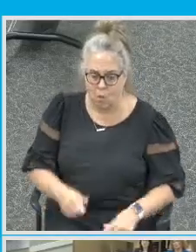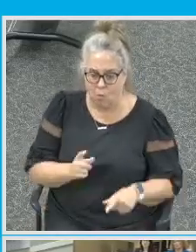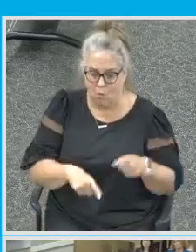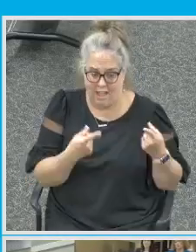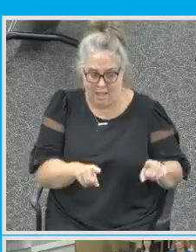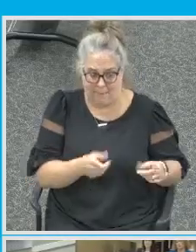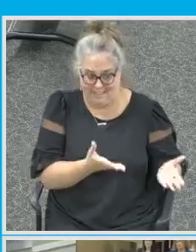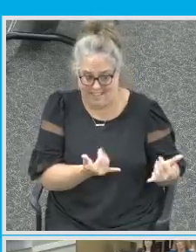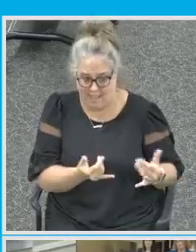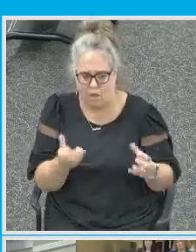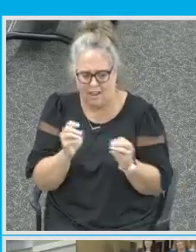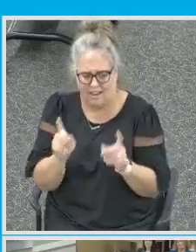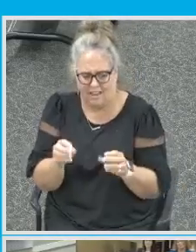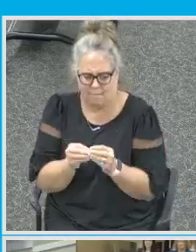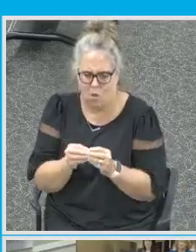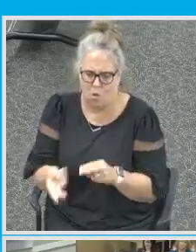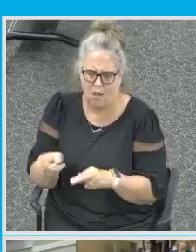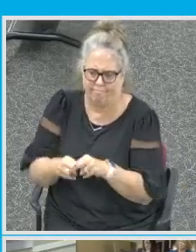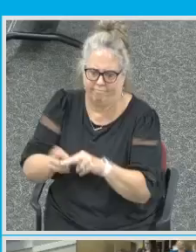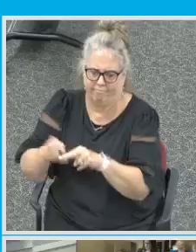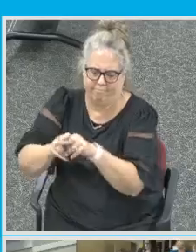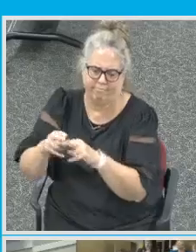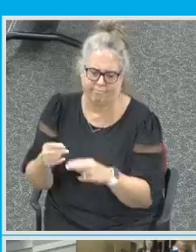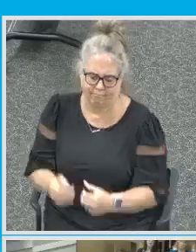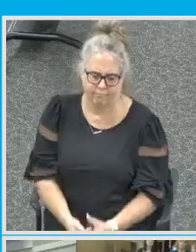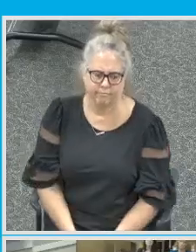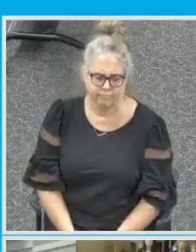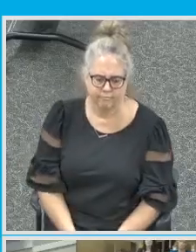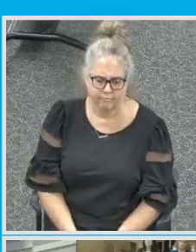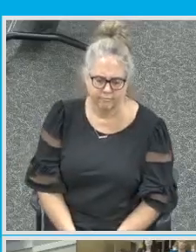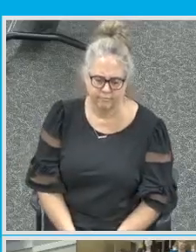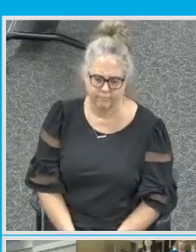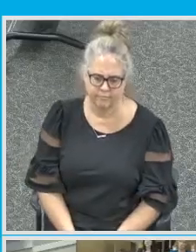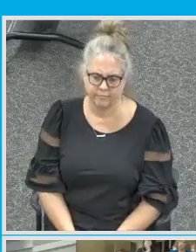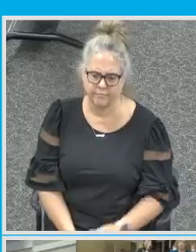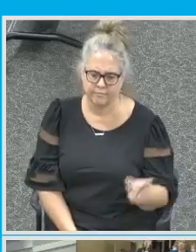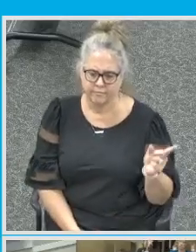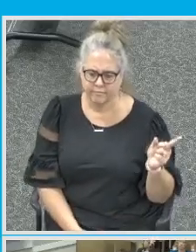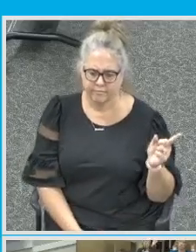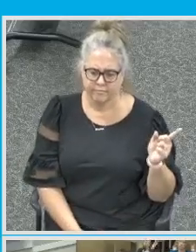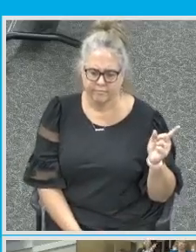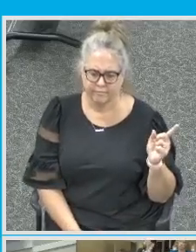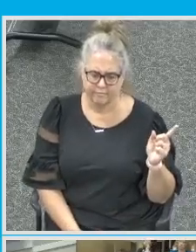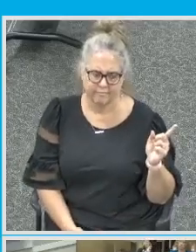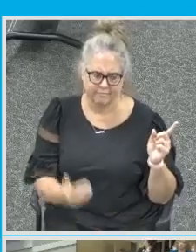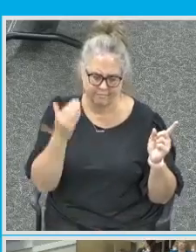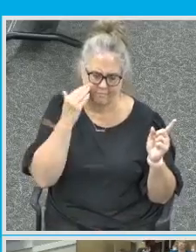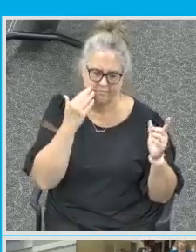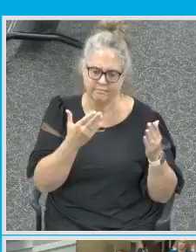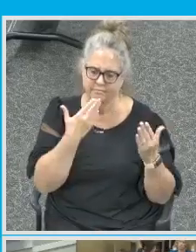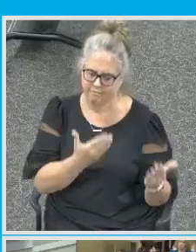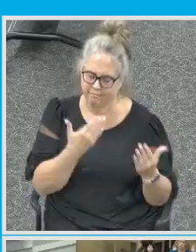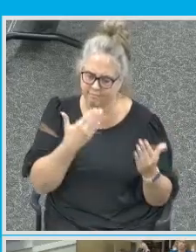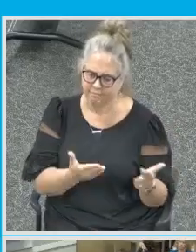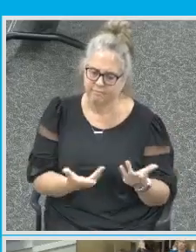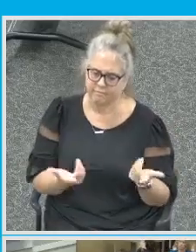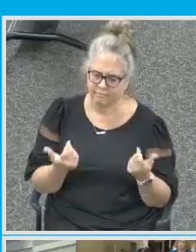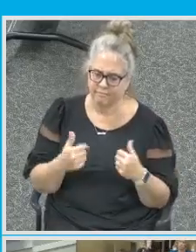so thank you, thank you, thank you. I know how it is when you get a text or a call and you're thinking that please don't let it